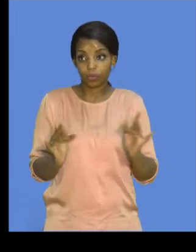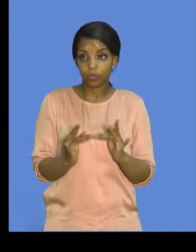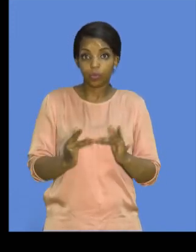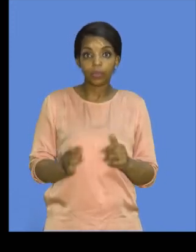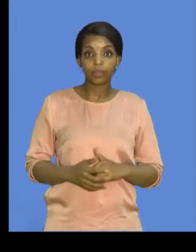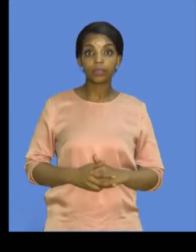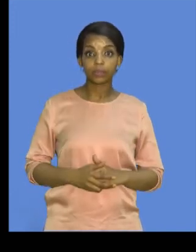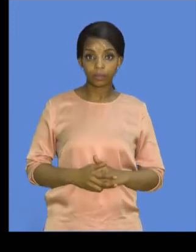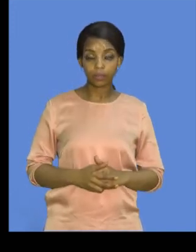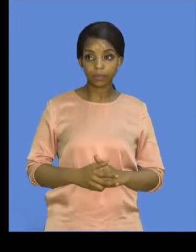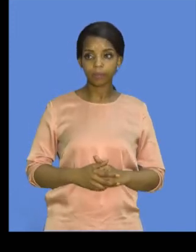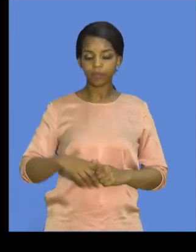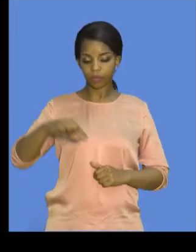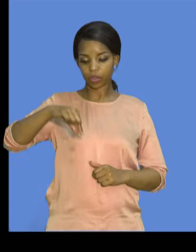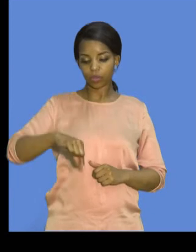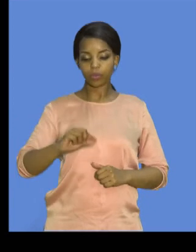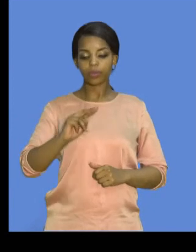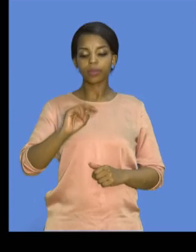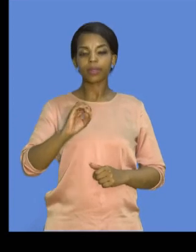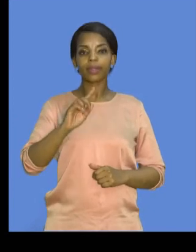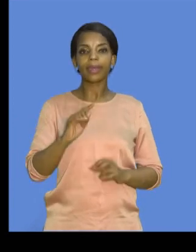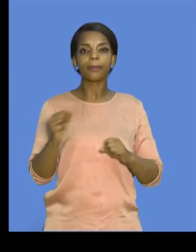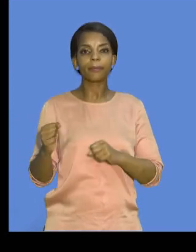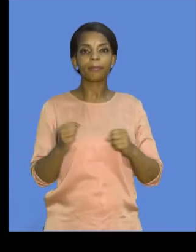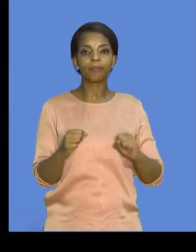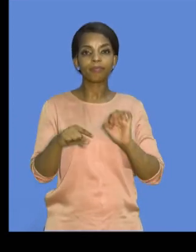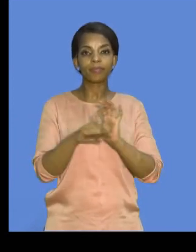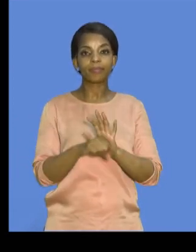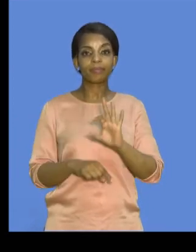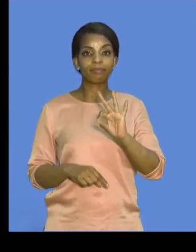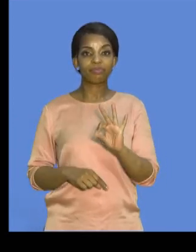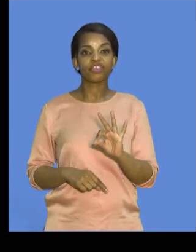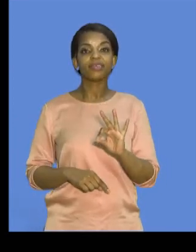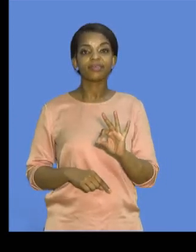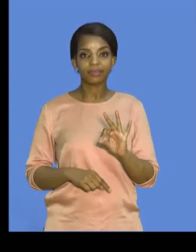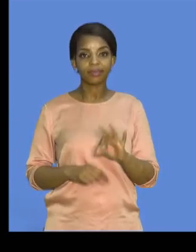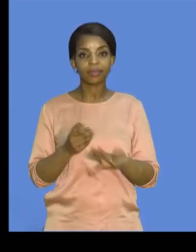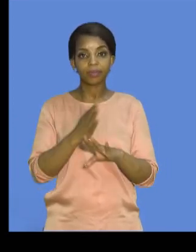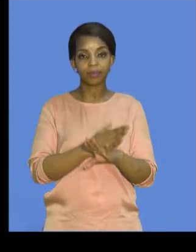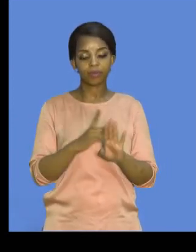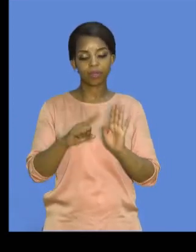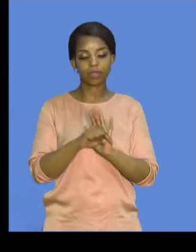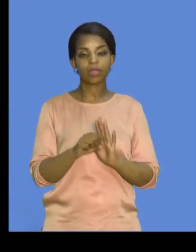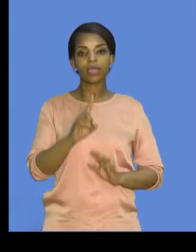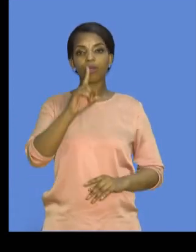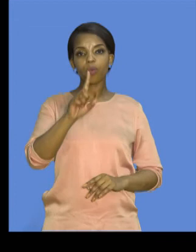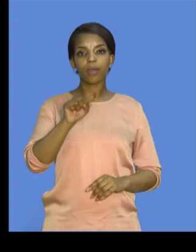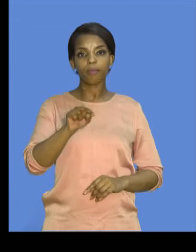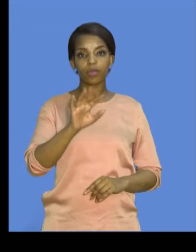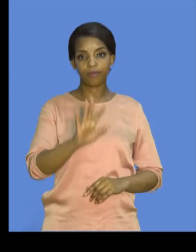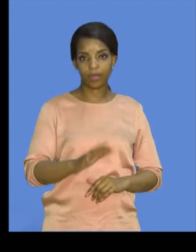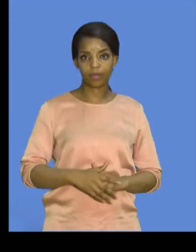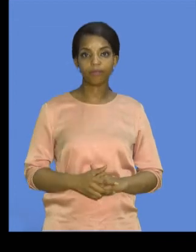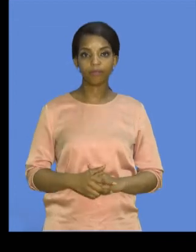Q net is still negative 3 nanocoulombs, which is from negative 1.5 plus negative